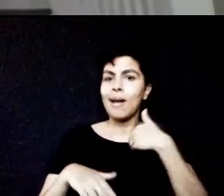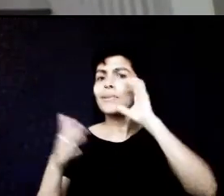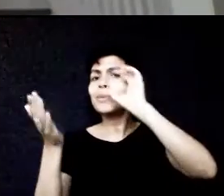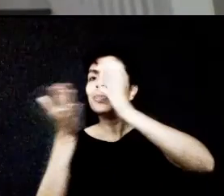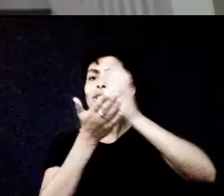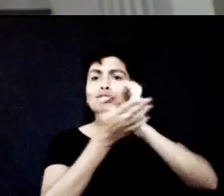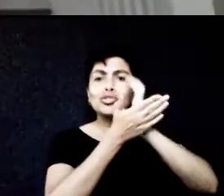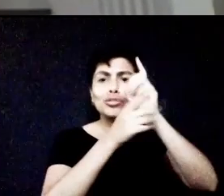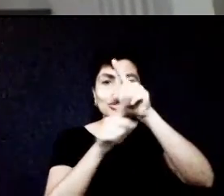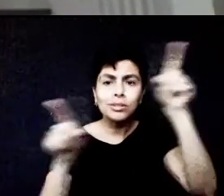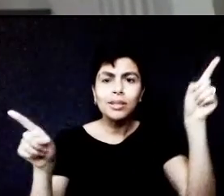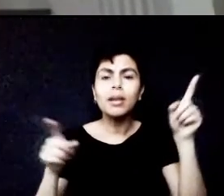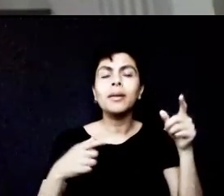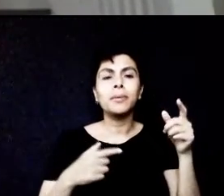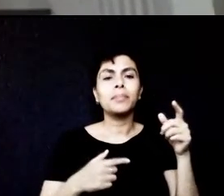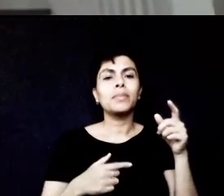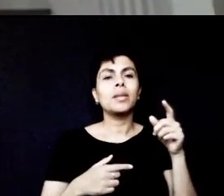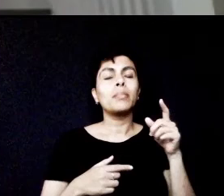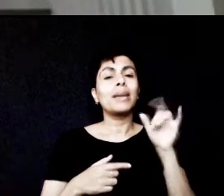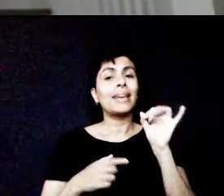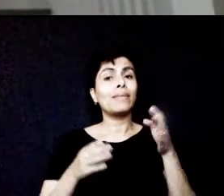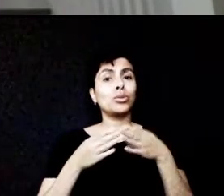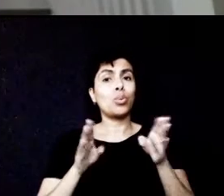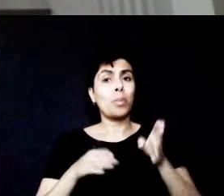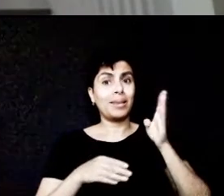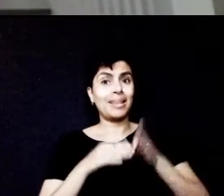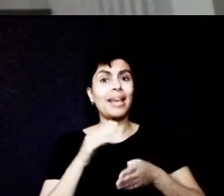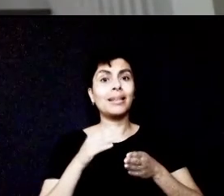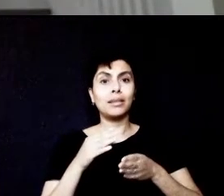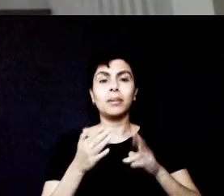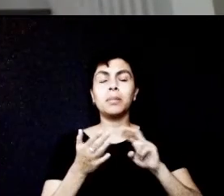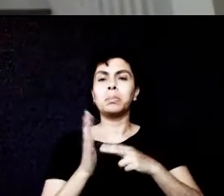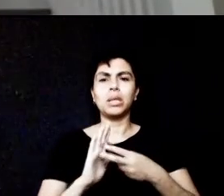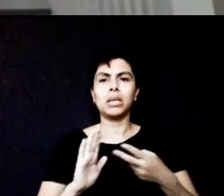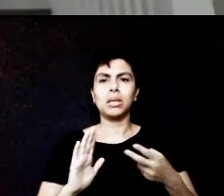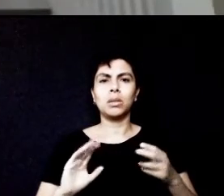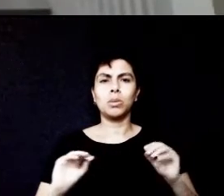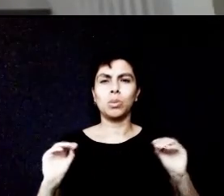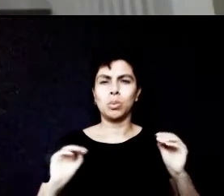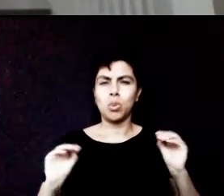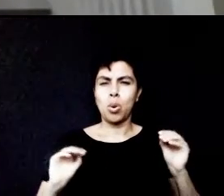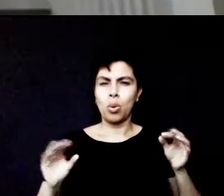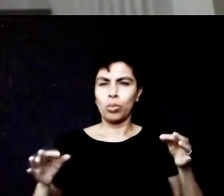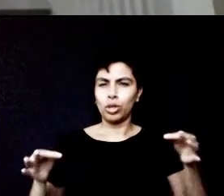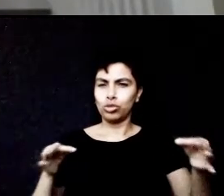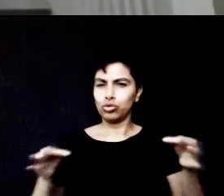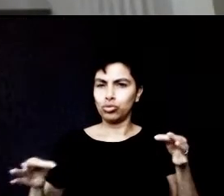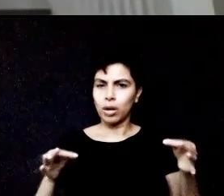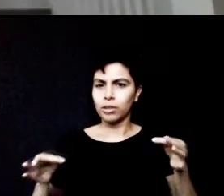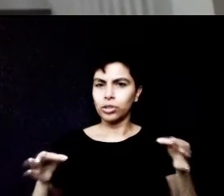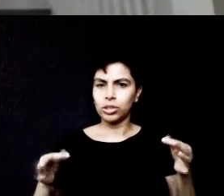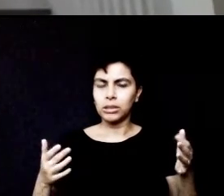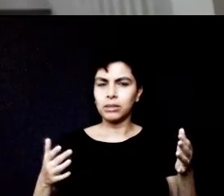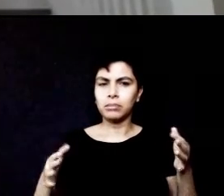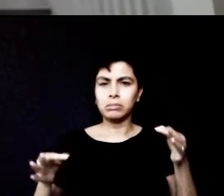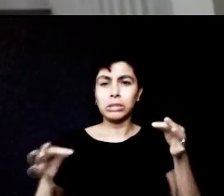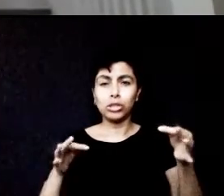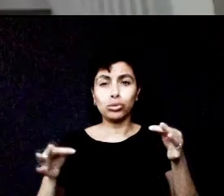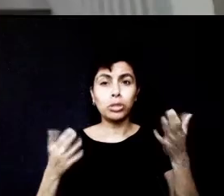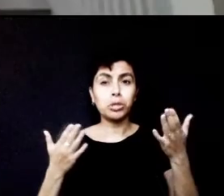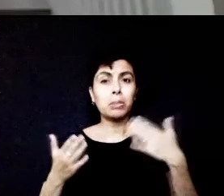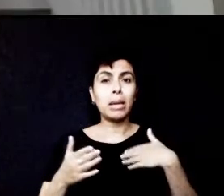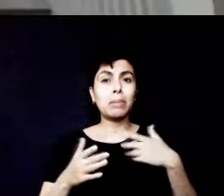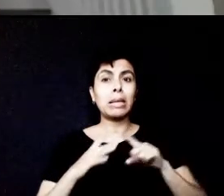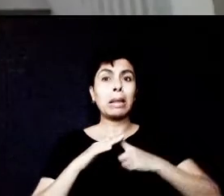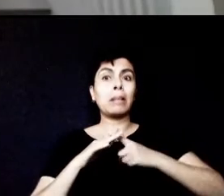pictures, but as long as the activity is like open-ended, there's typically like no instruction beyond maybe some